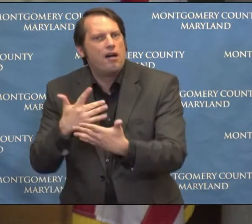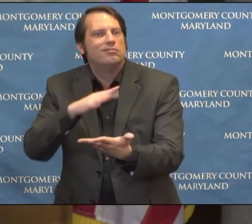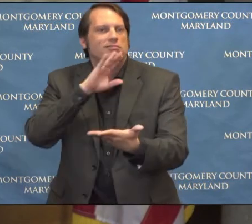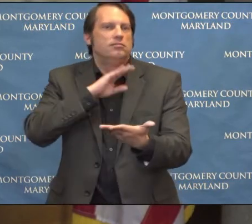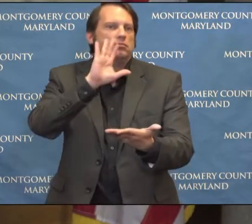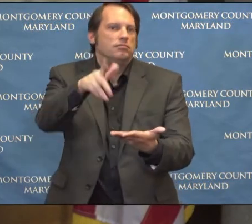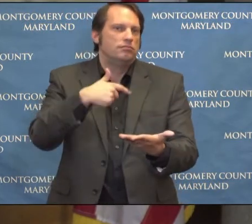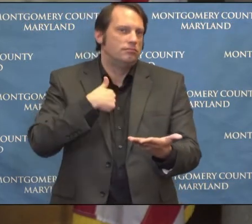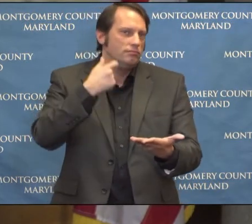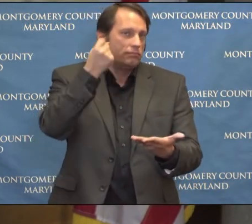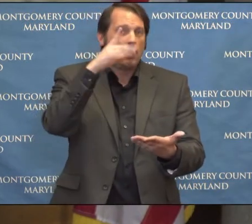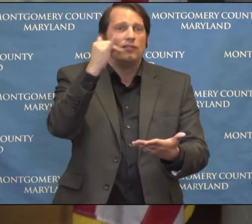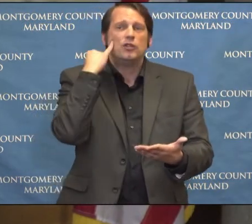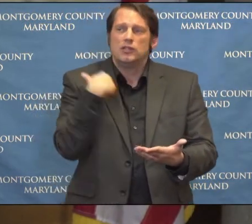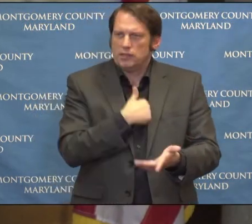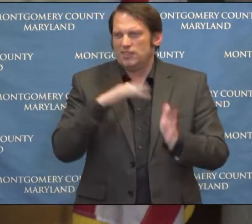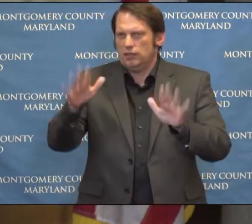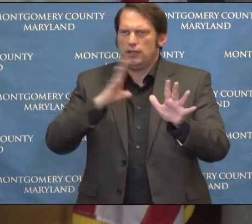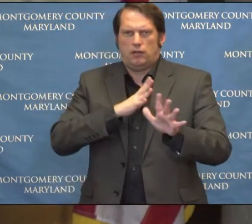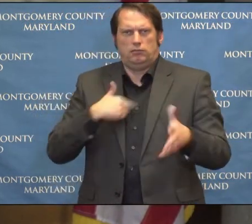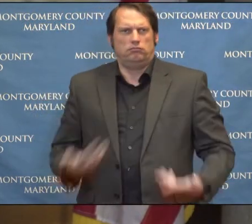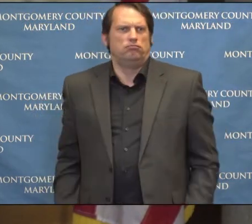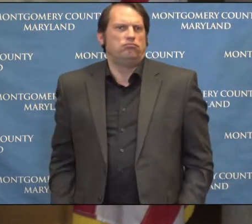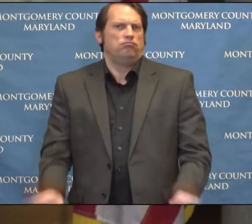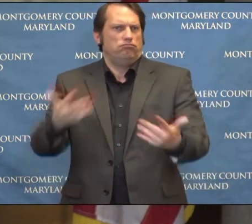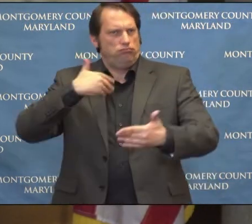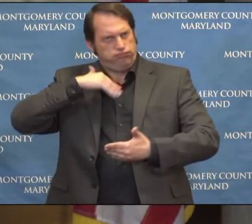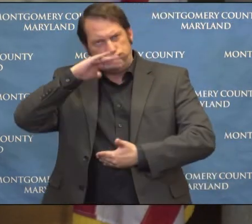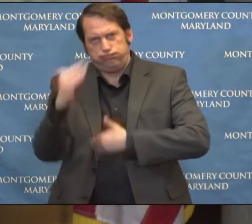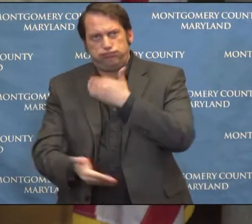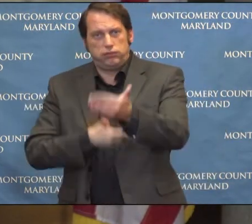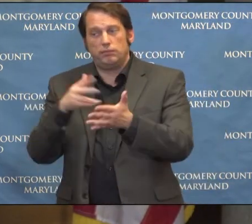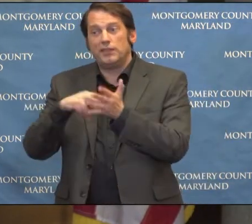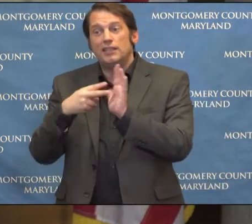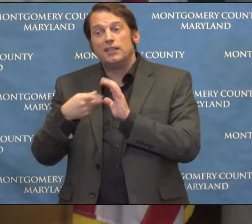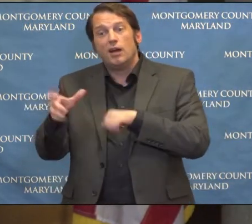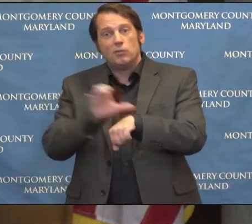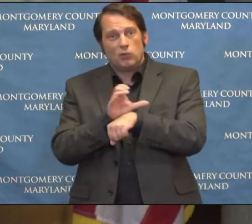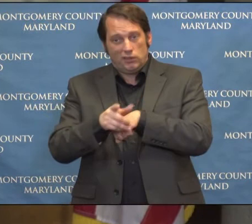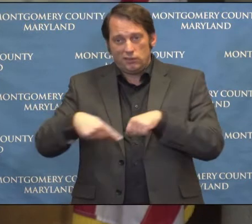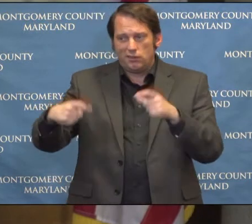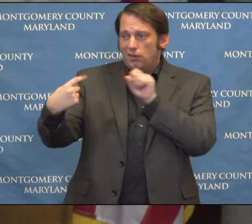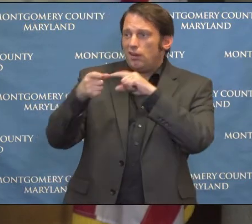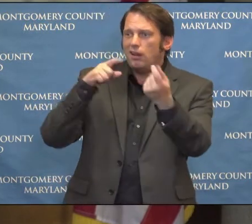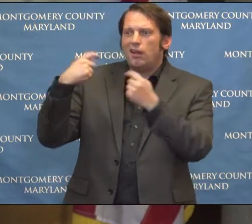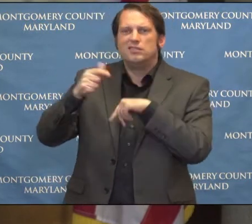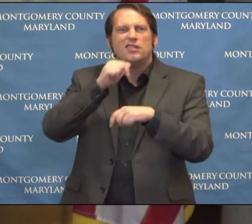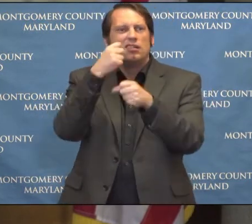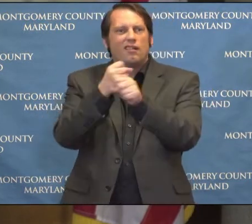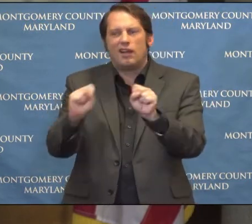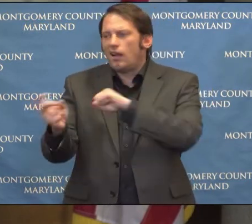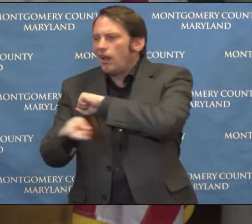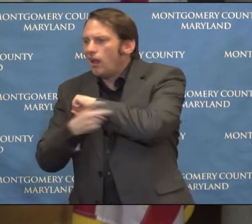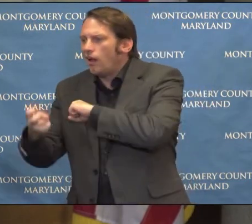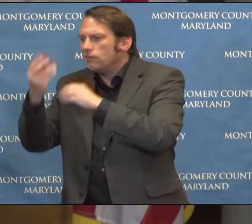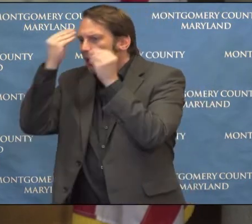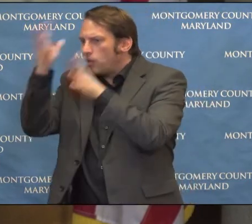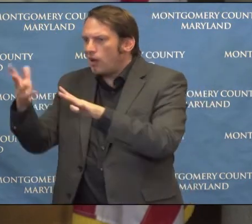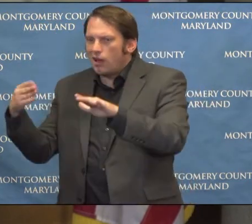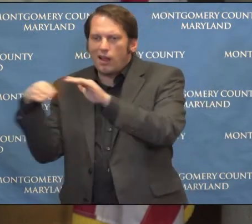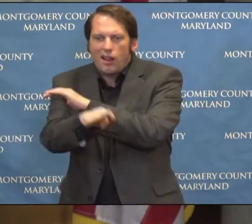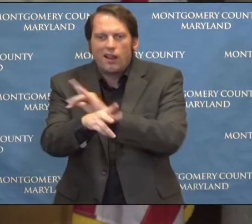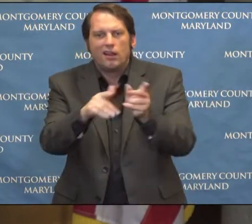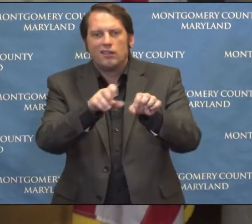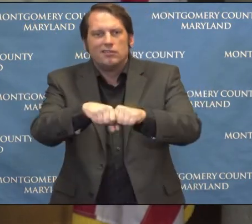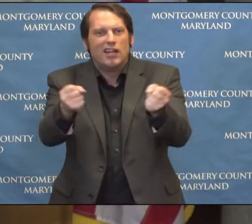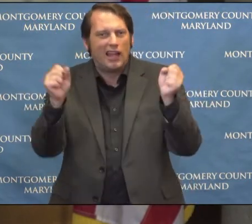attacks. And we just have to be so aware of that and so careful of that. Yes, people can volunteer. If they're already signed